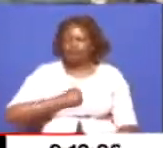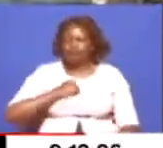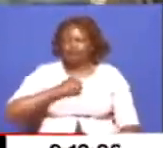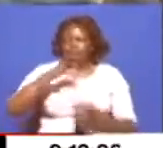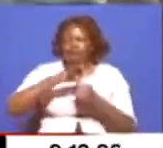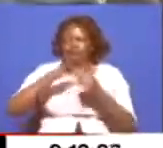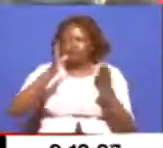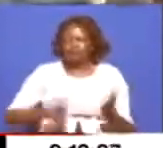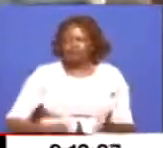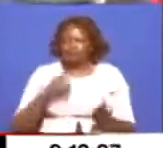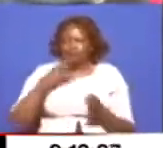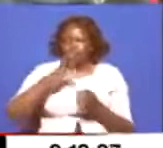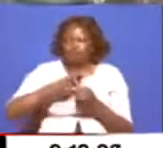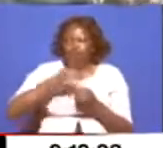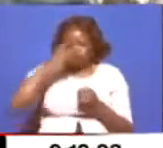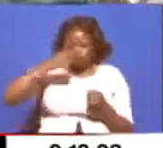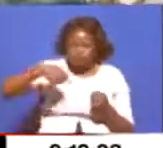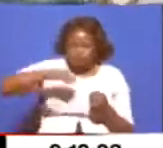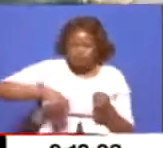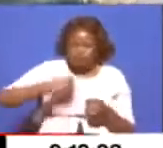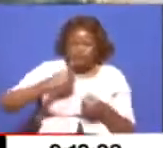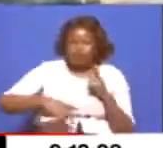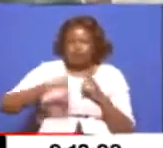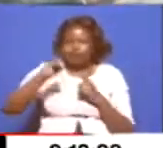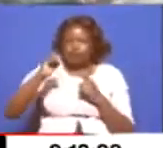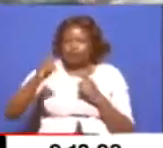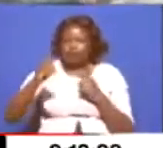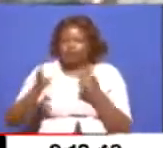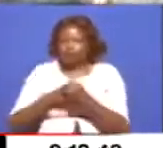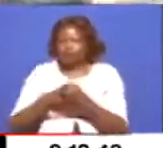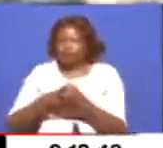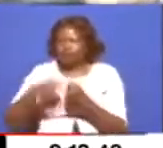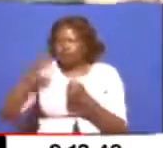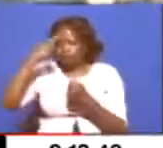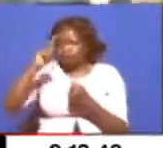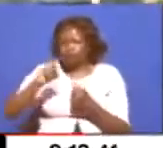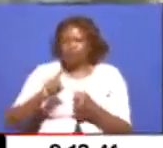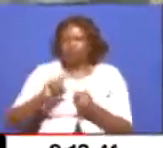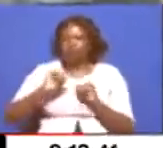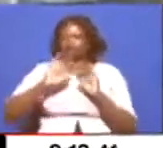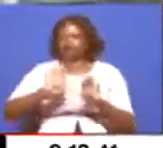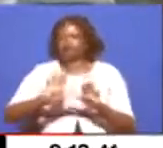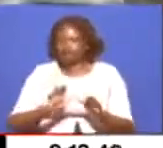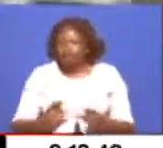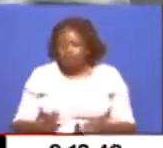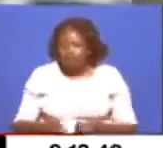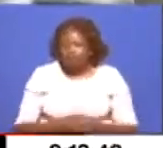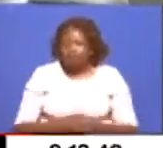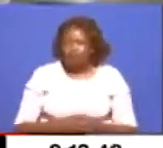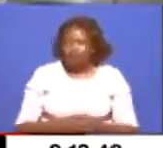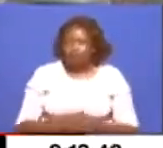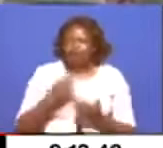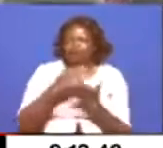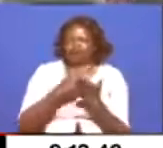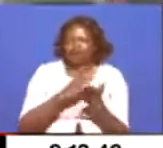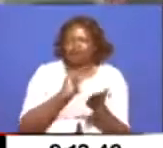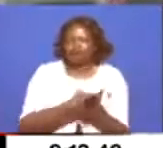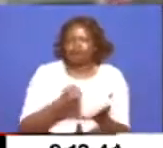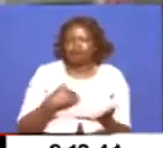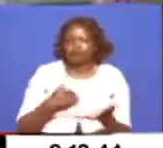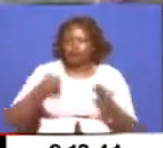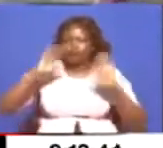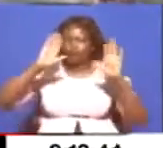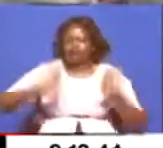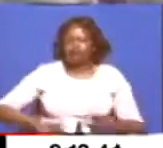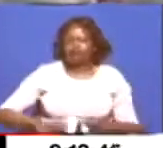who voted for us in 2017 for sabotaging the program that we had campaigned on